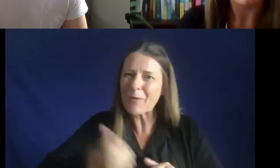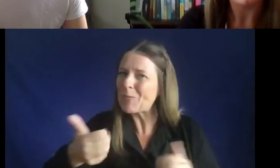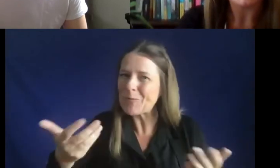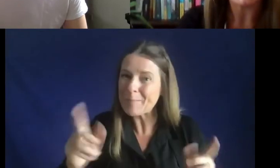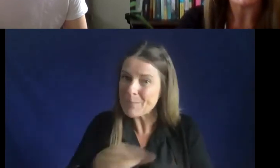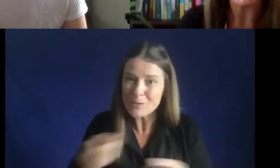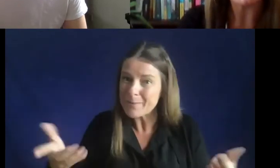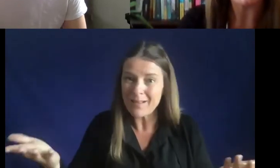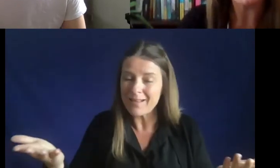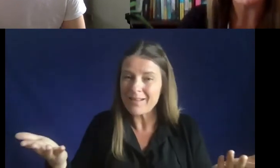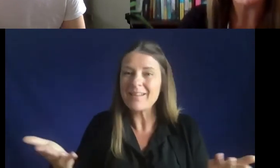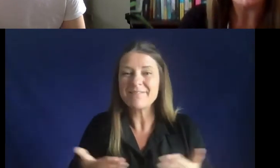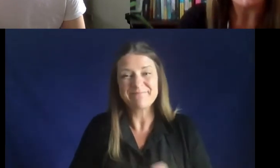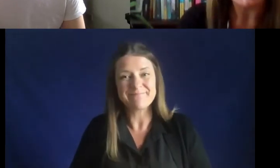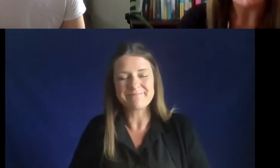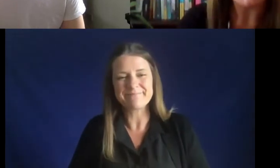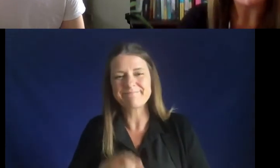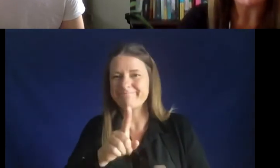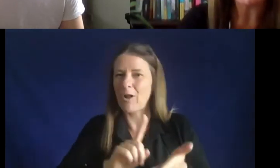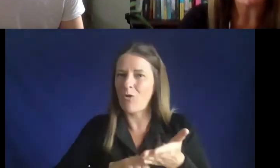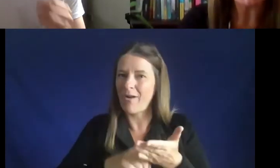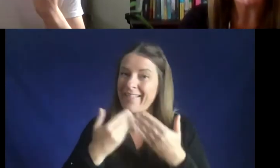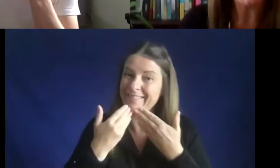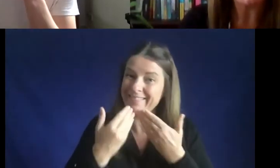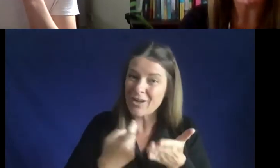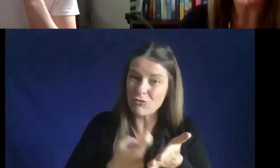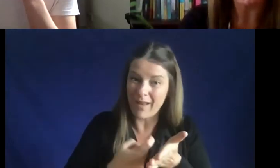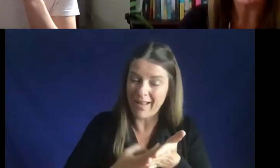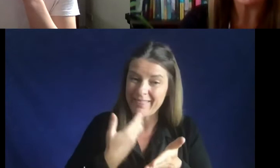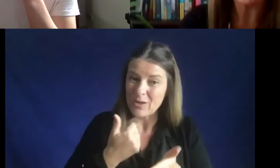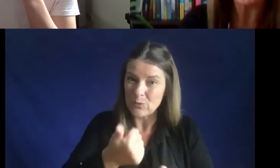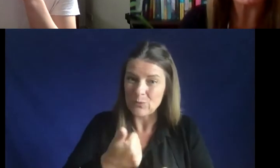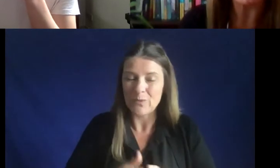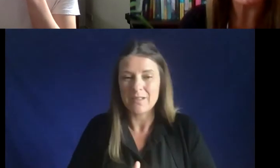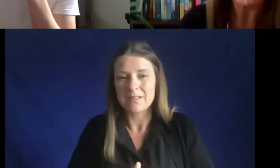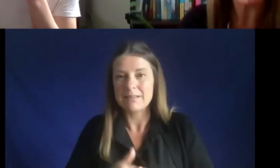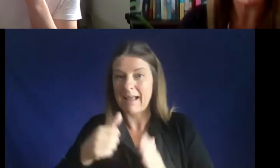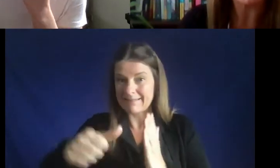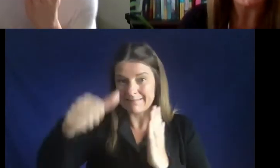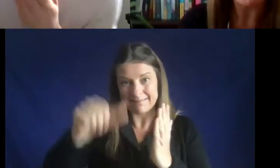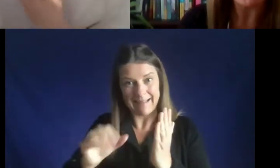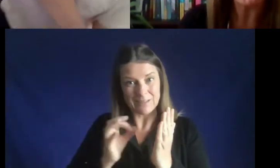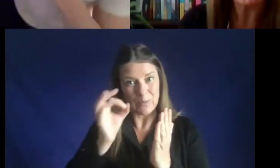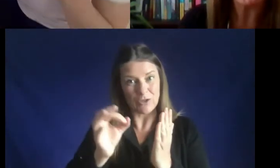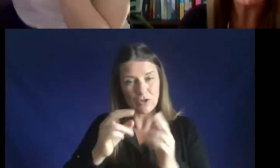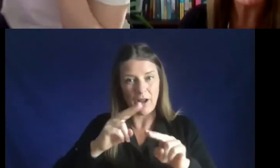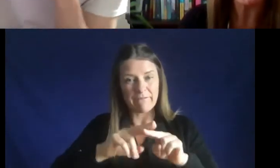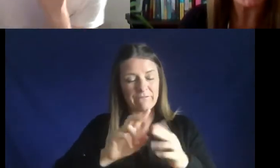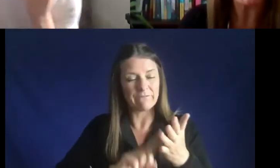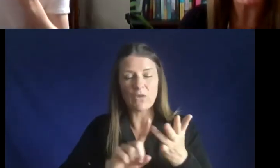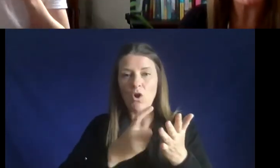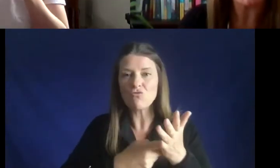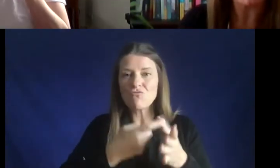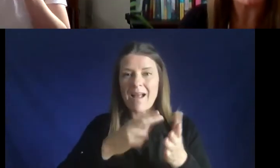Yeah. Thanks, Ryan. Thank you. The next question is from Florence, who asks, what were your